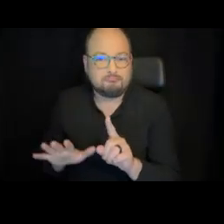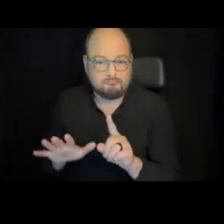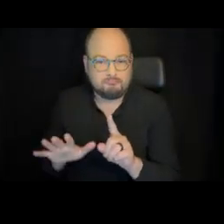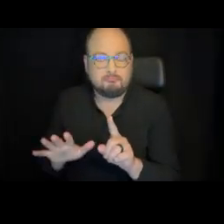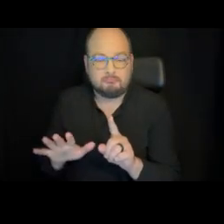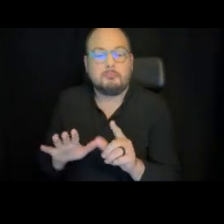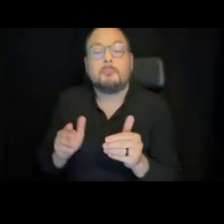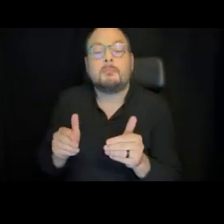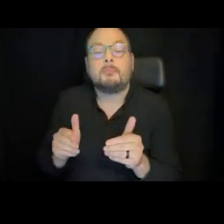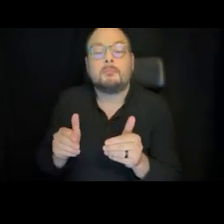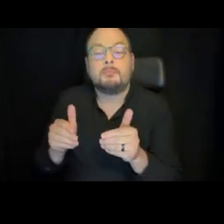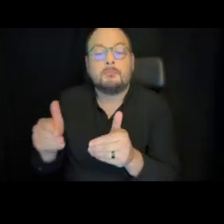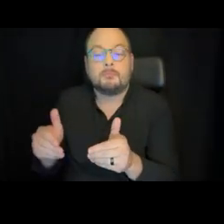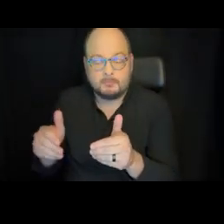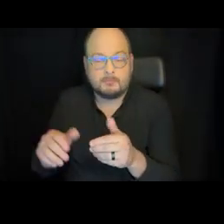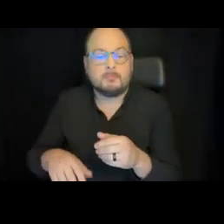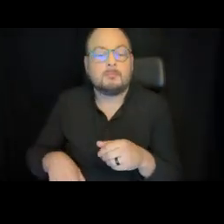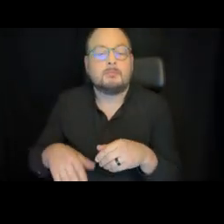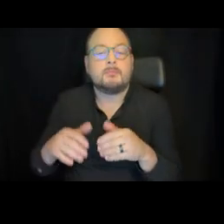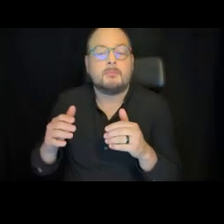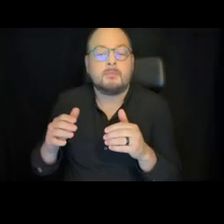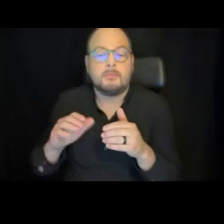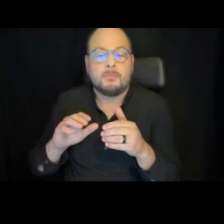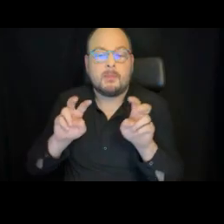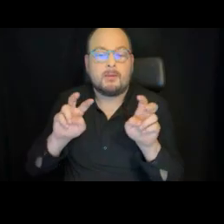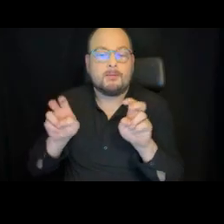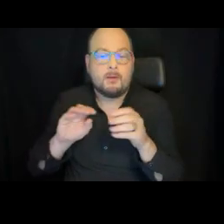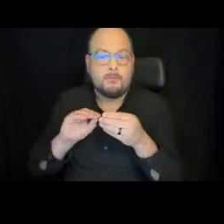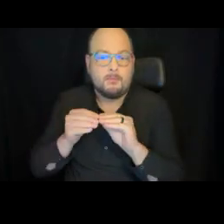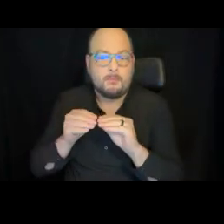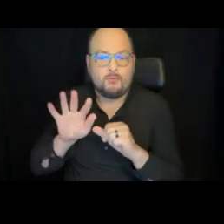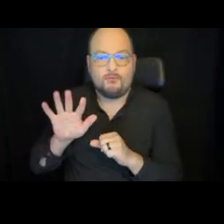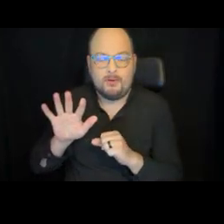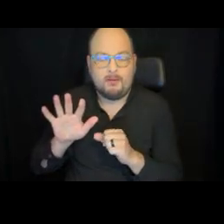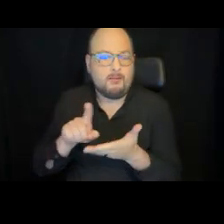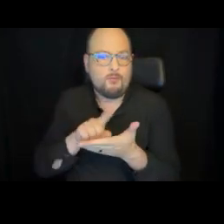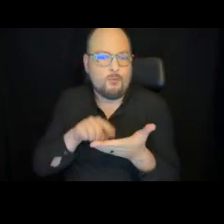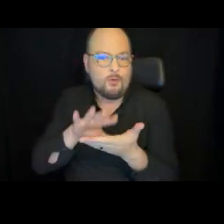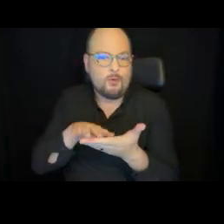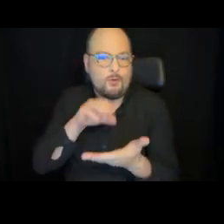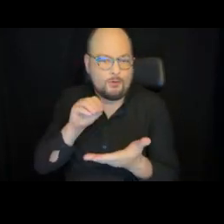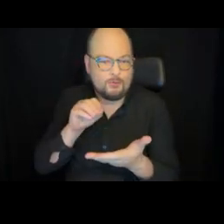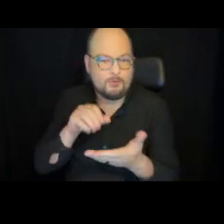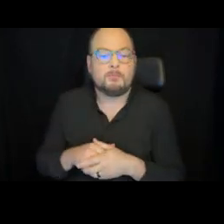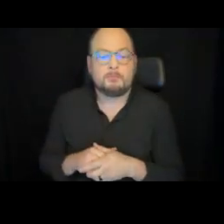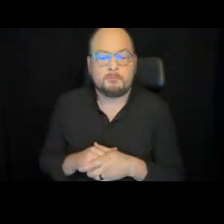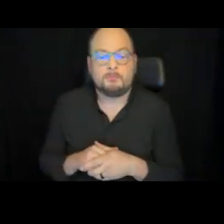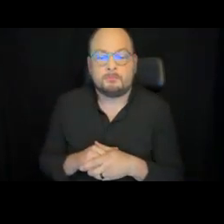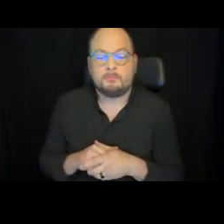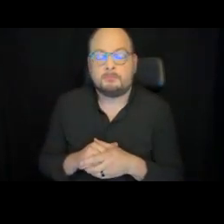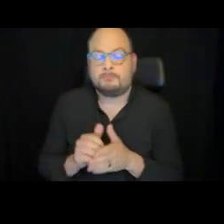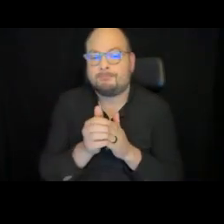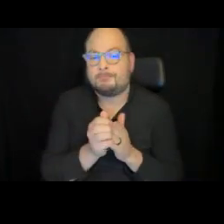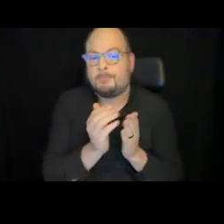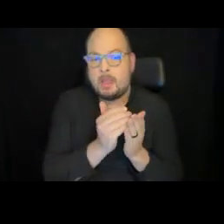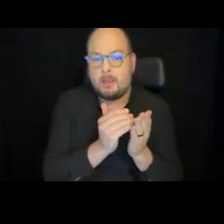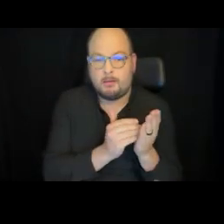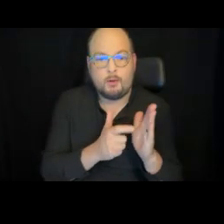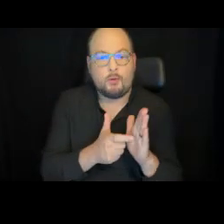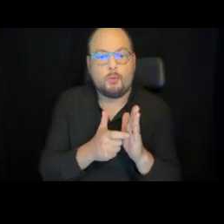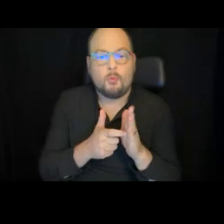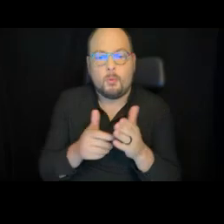to topic 5, key takeaways. The guidelines require a clearance of at least 40